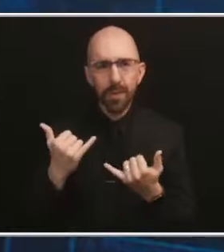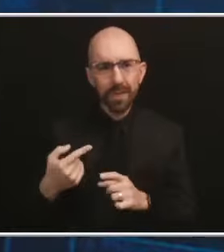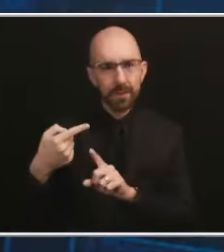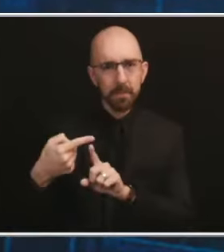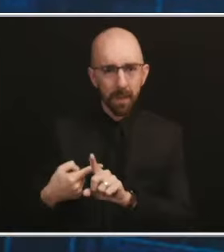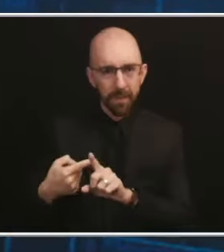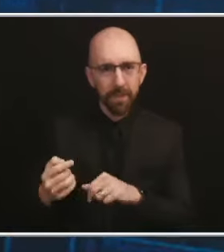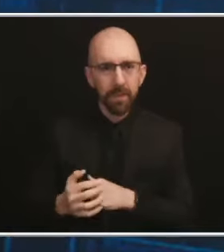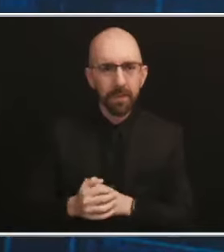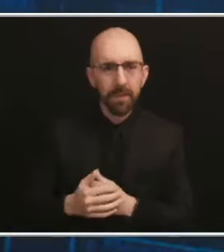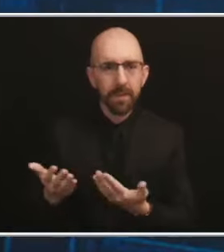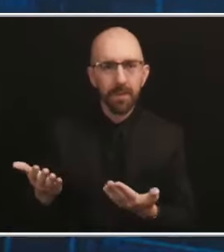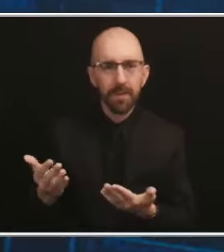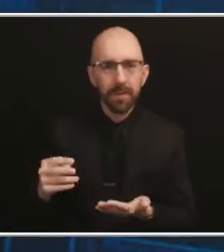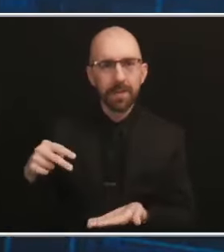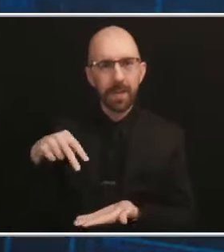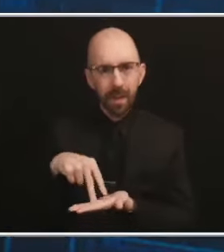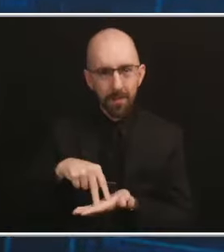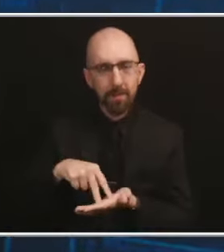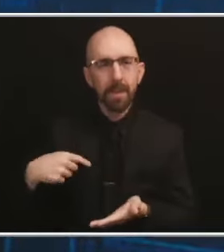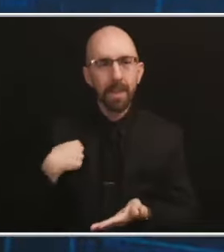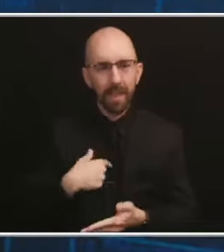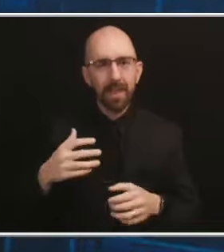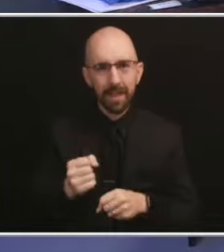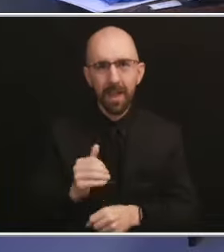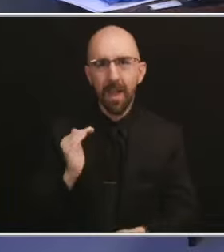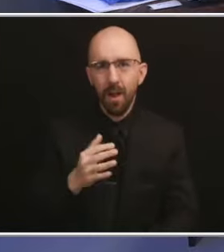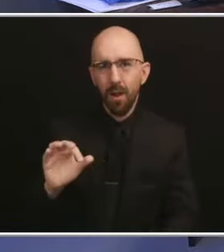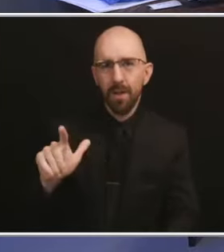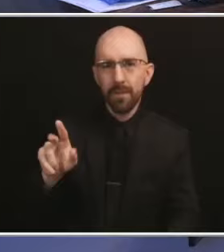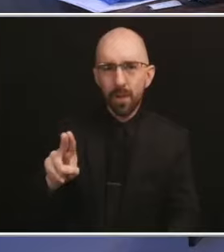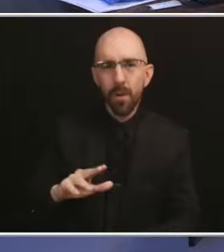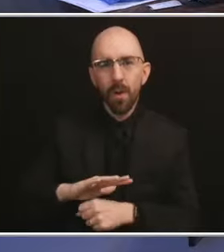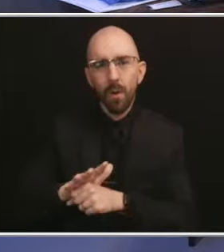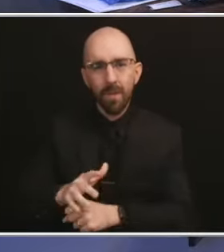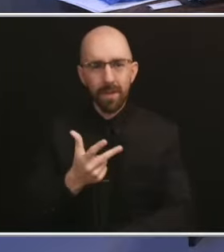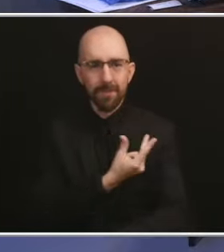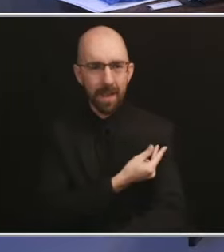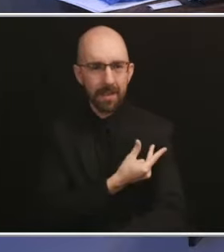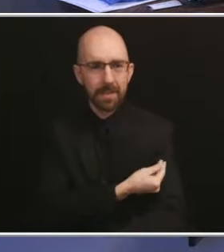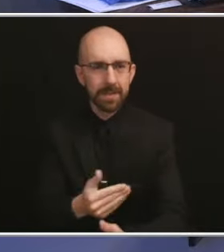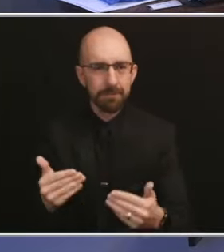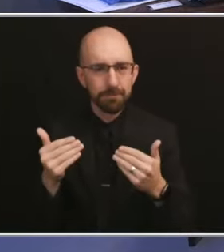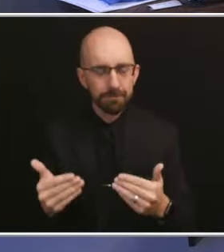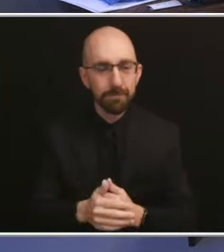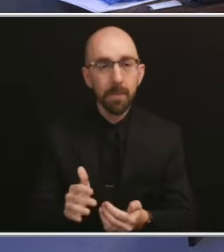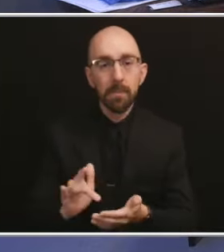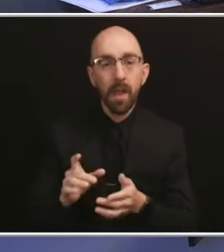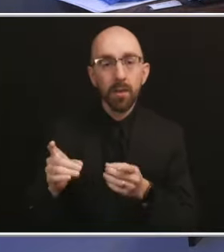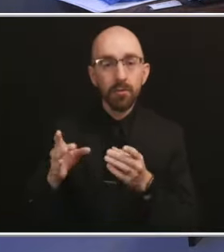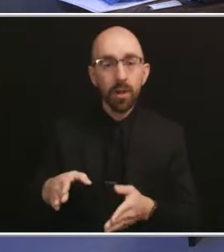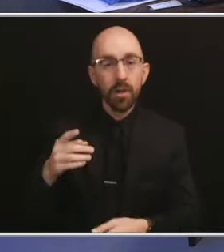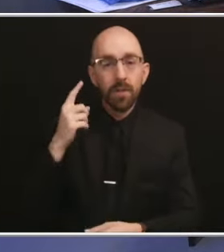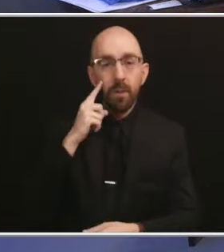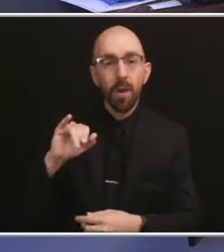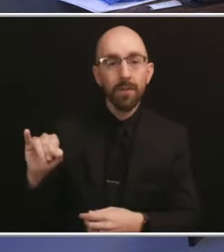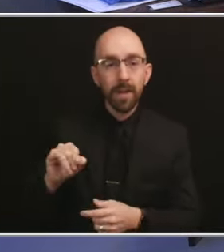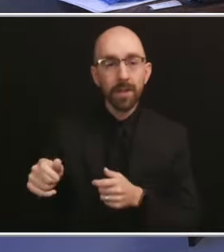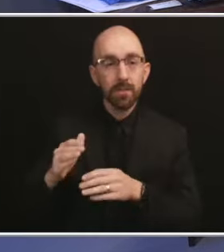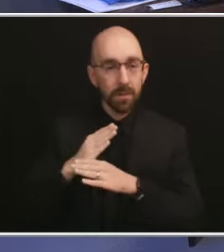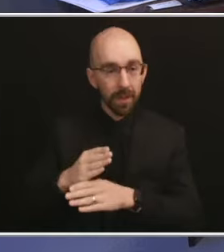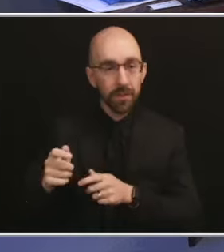So stand up. Let's get our flu and COVID vaccines. Our Medical Director for Infection Prevention Control, Dr. Hawkinson, is ready